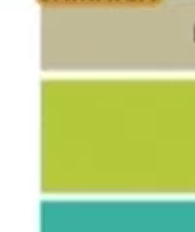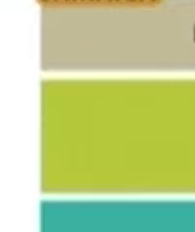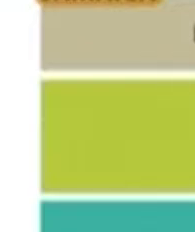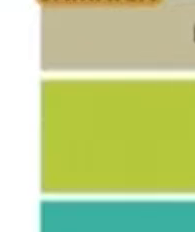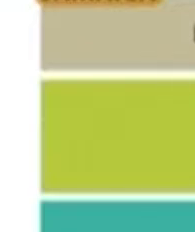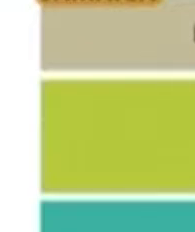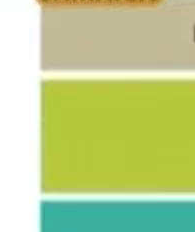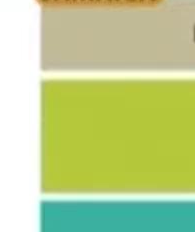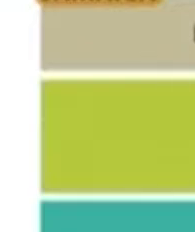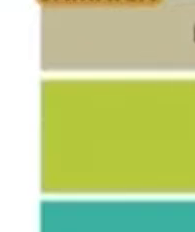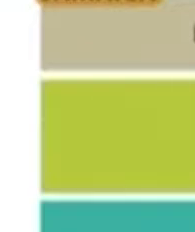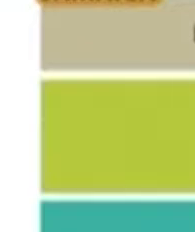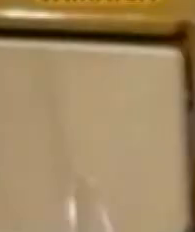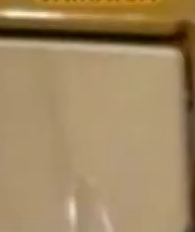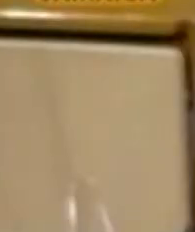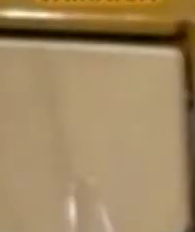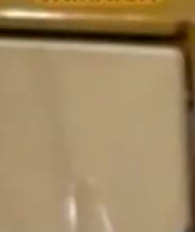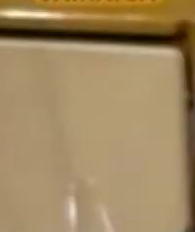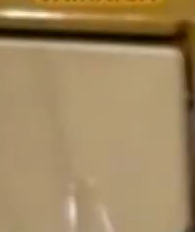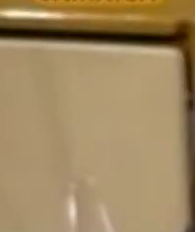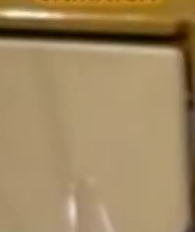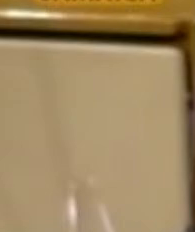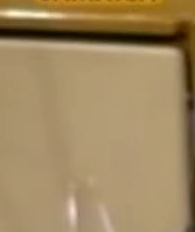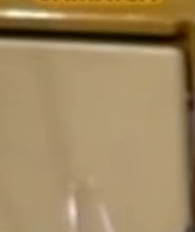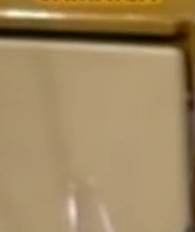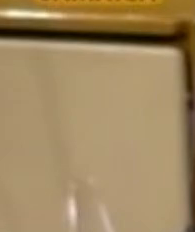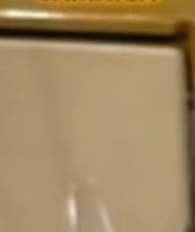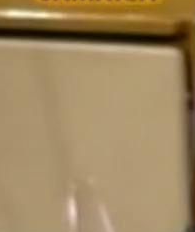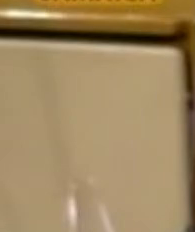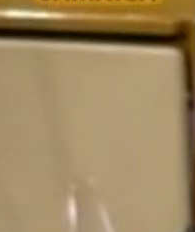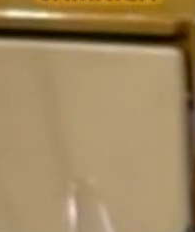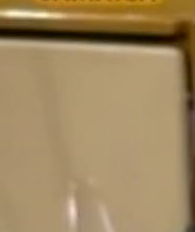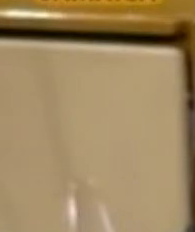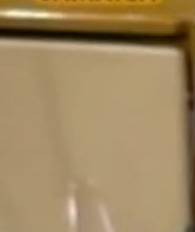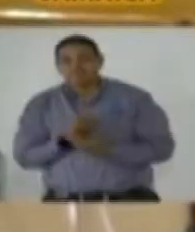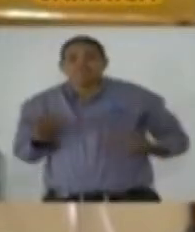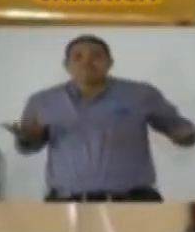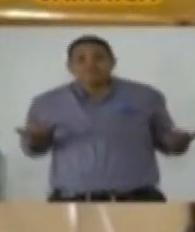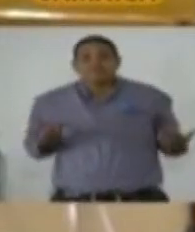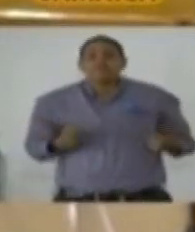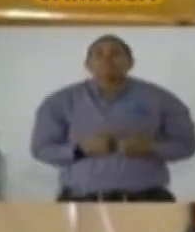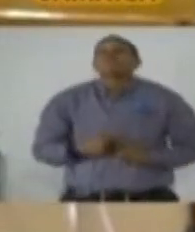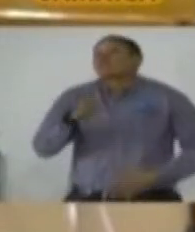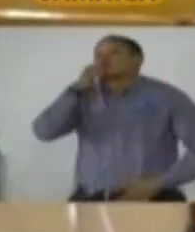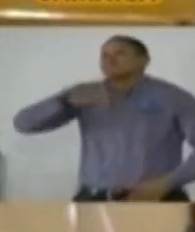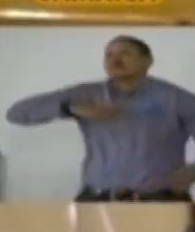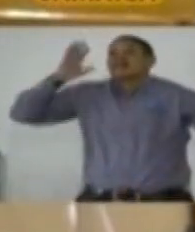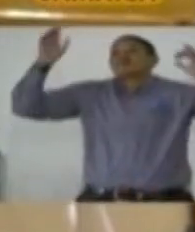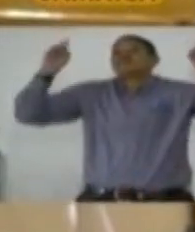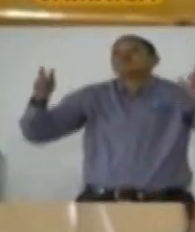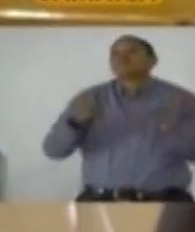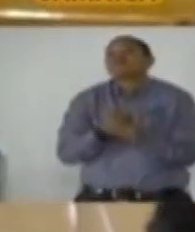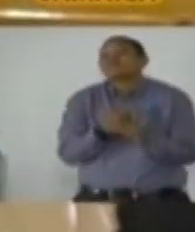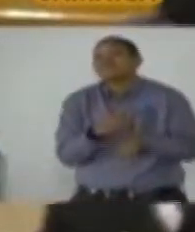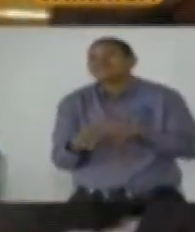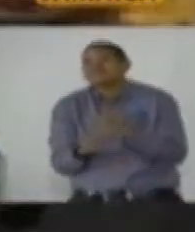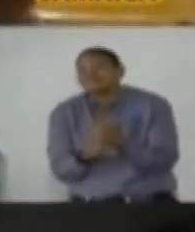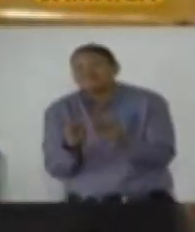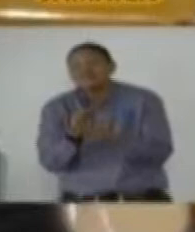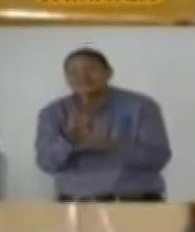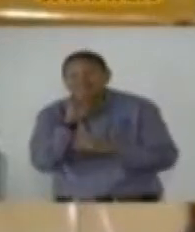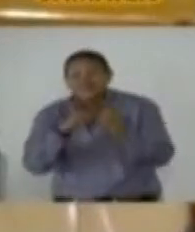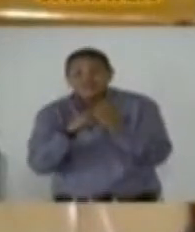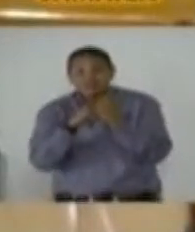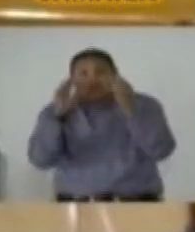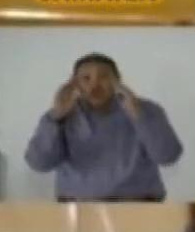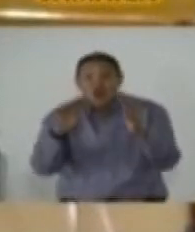for success and that is maximized. Madam Speaker, the Ministry continues to support all our schools